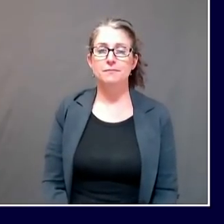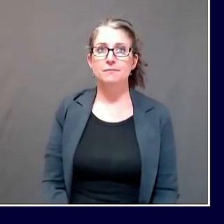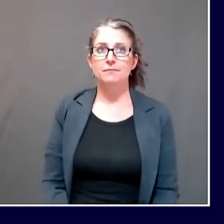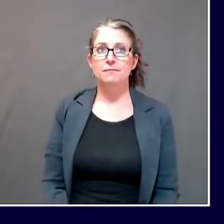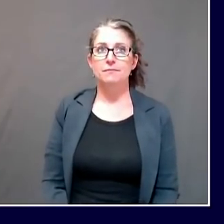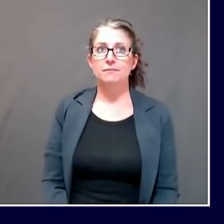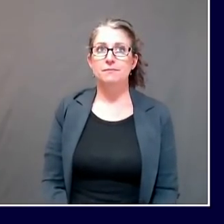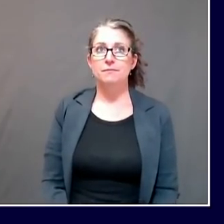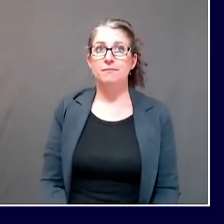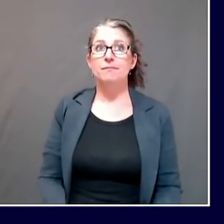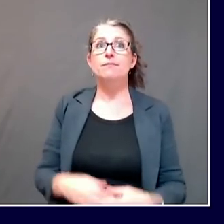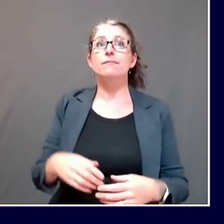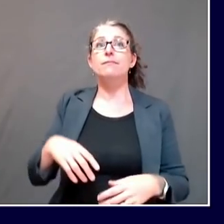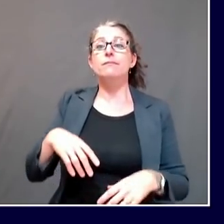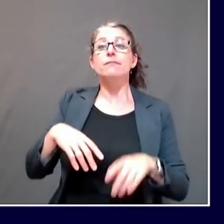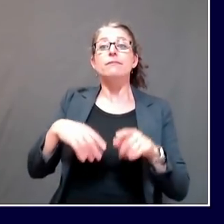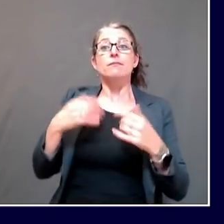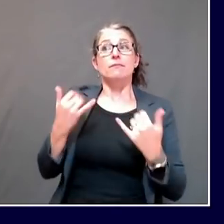rate